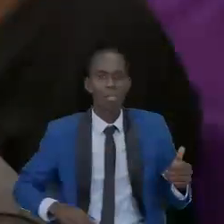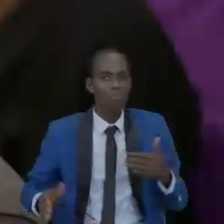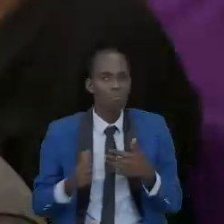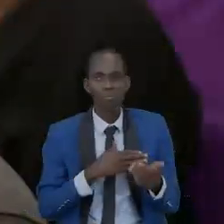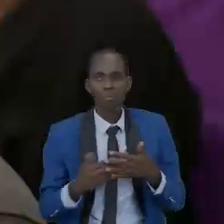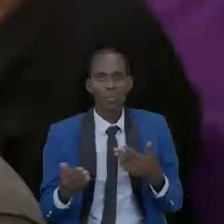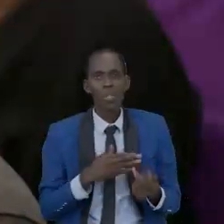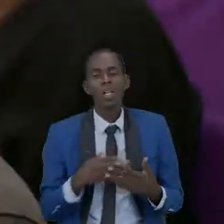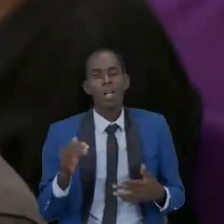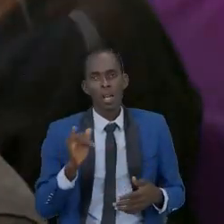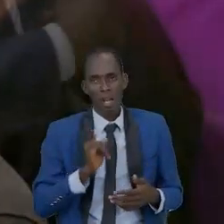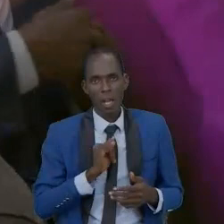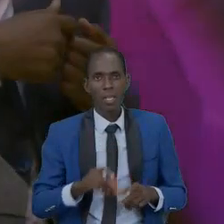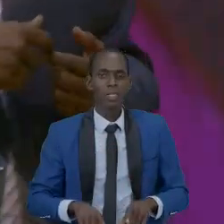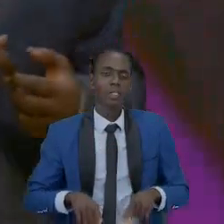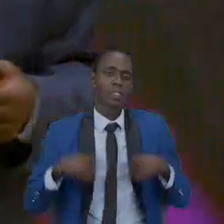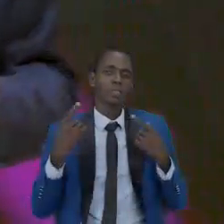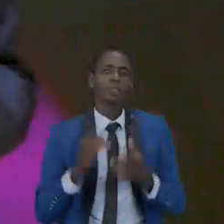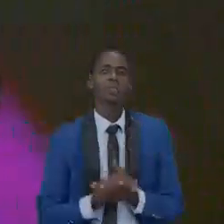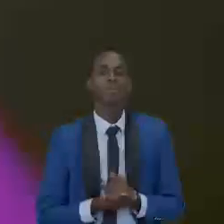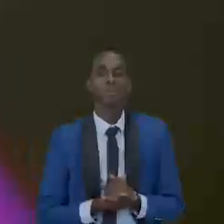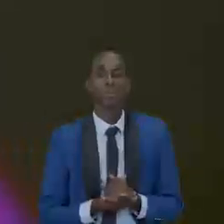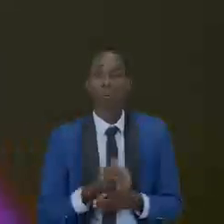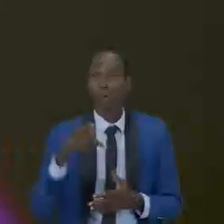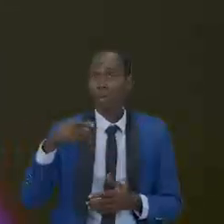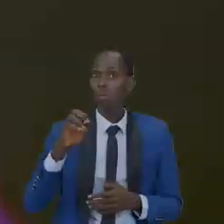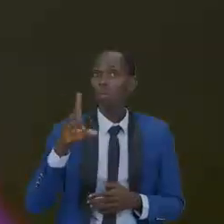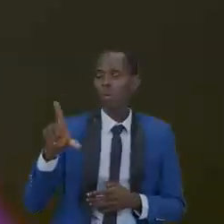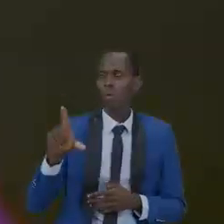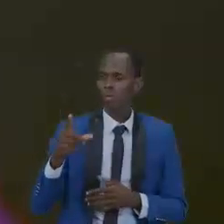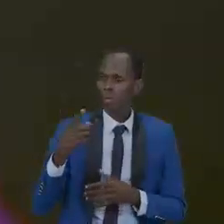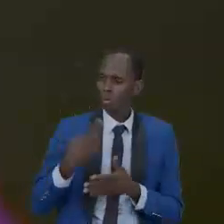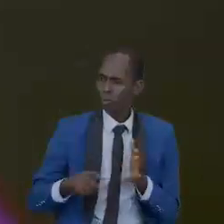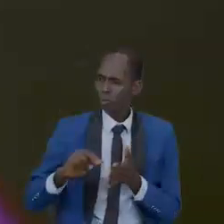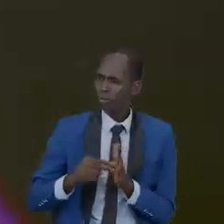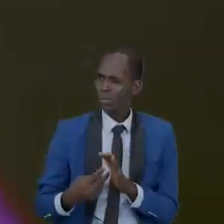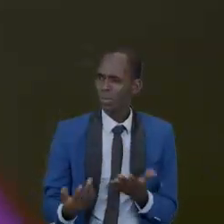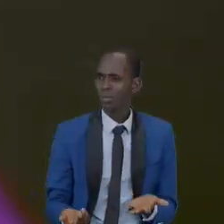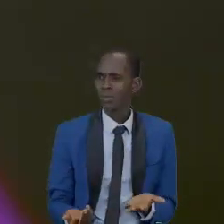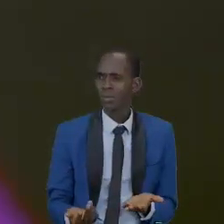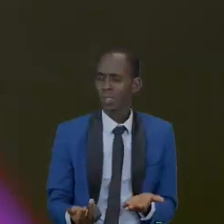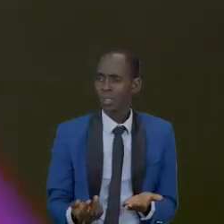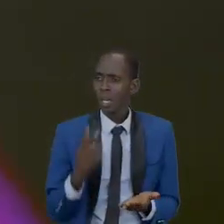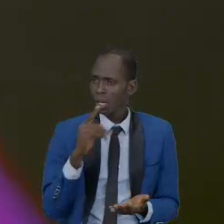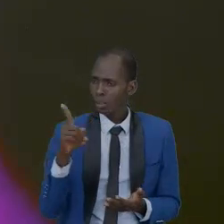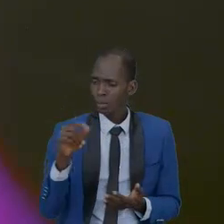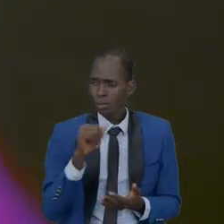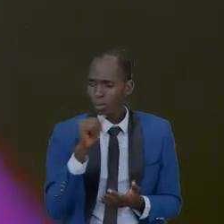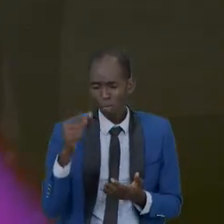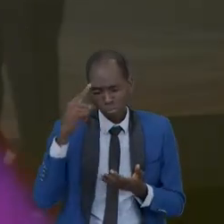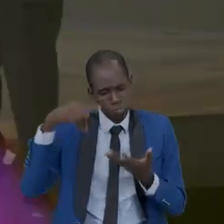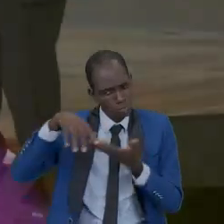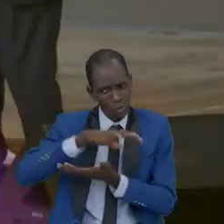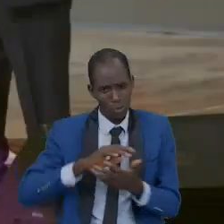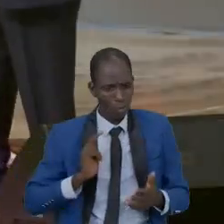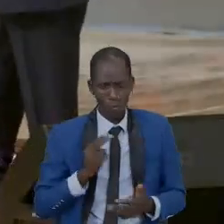Nevertheless, I live. Paul, what are you saying? Are you not confusing us? No,